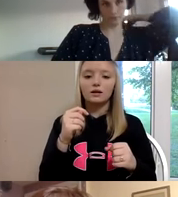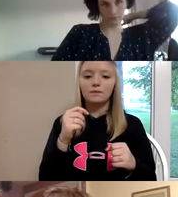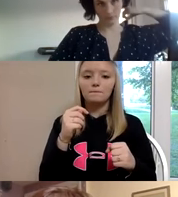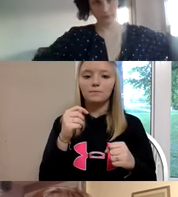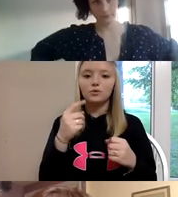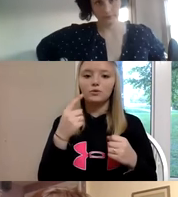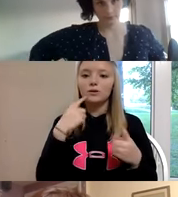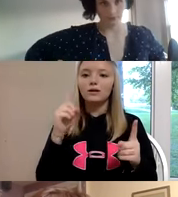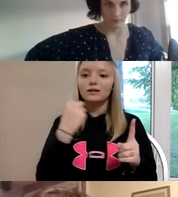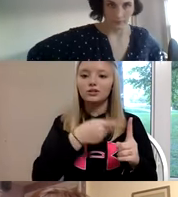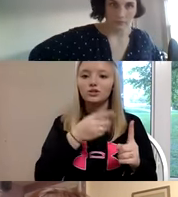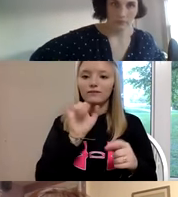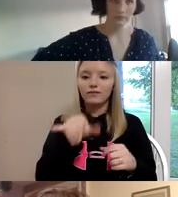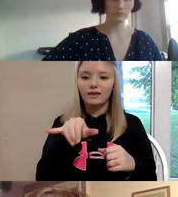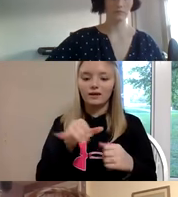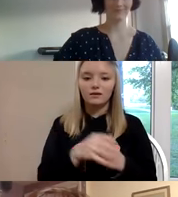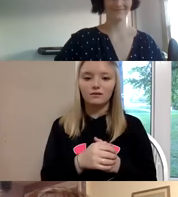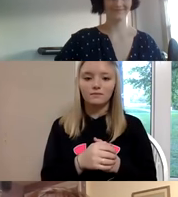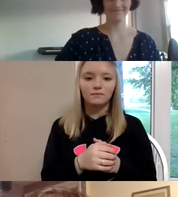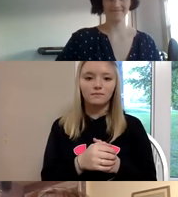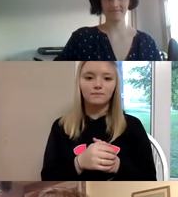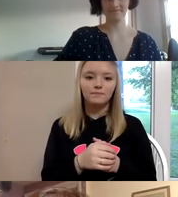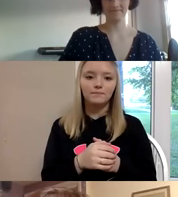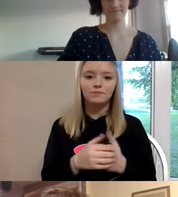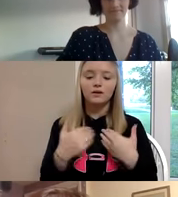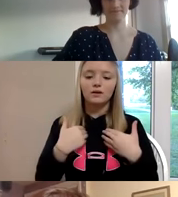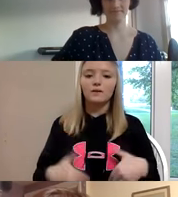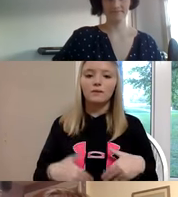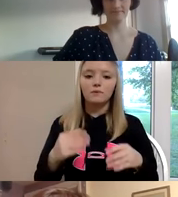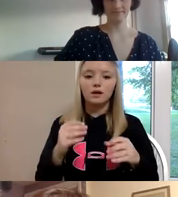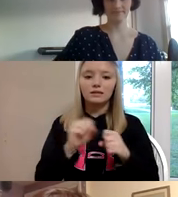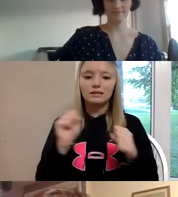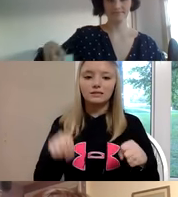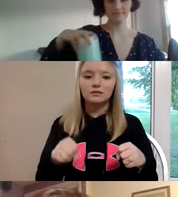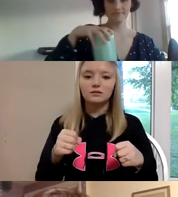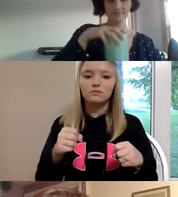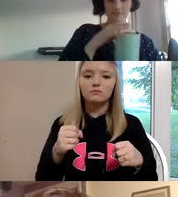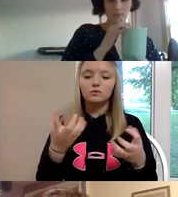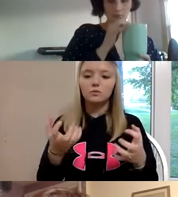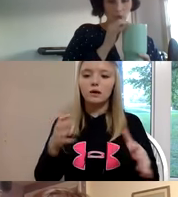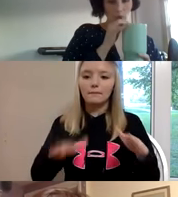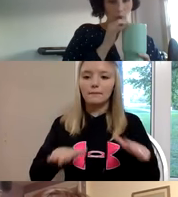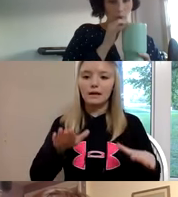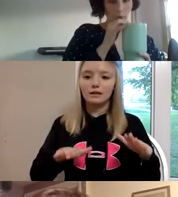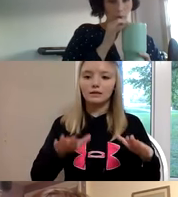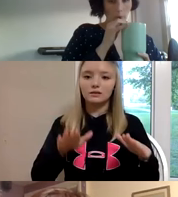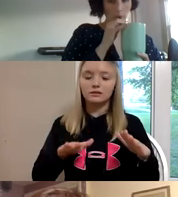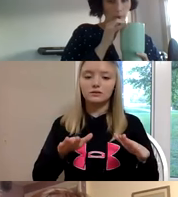achieve that. The body systems all want balance within each other